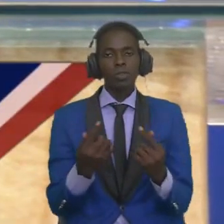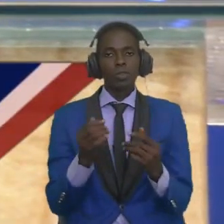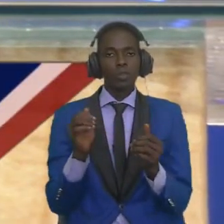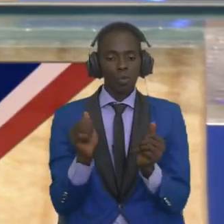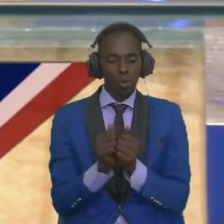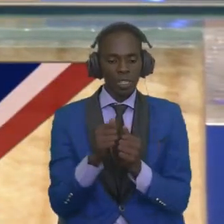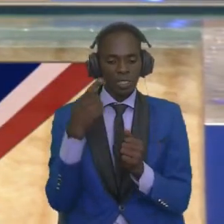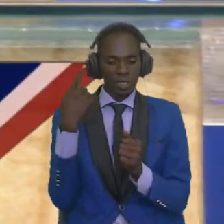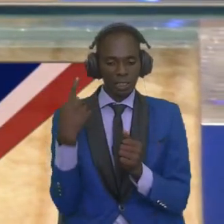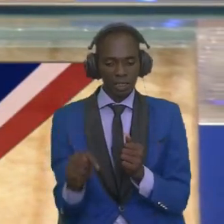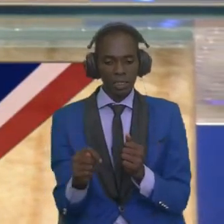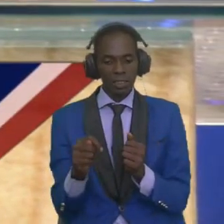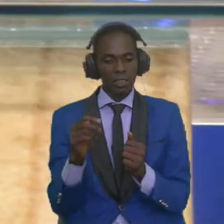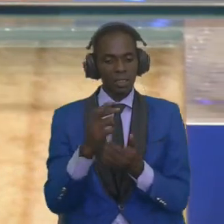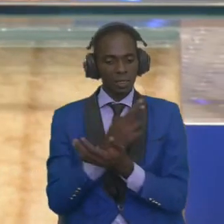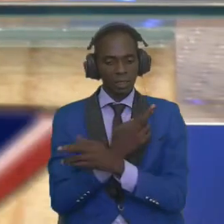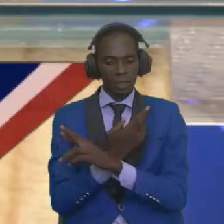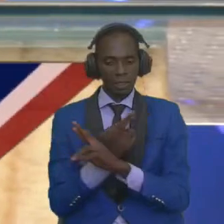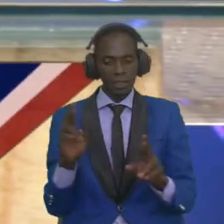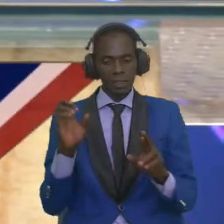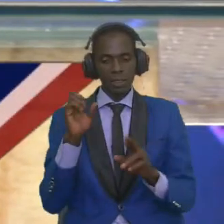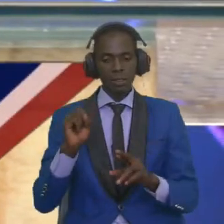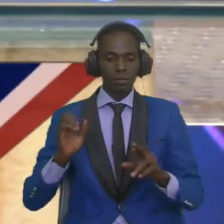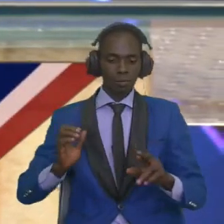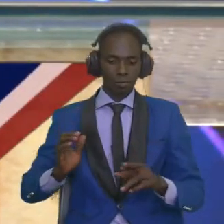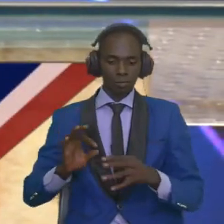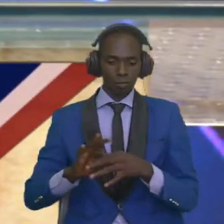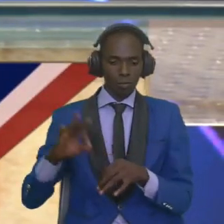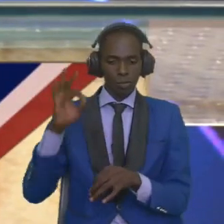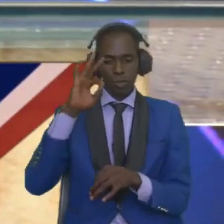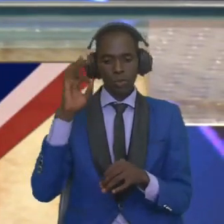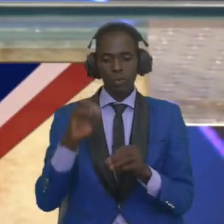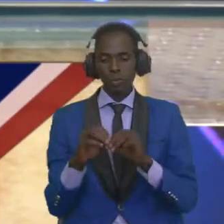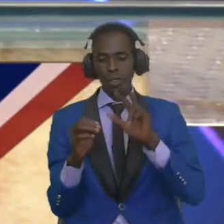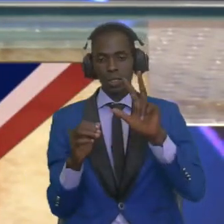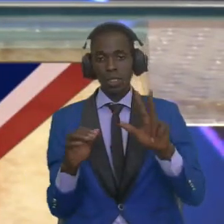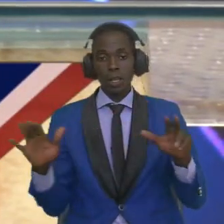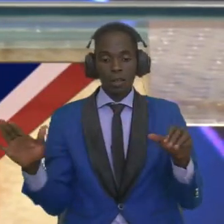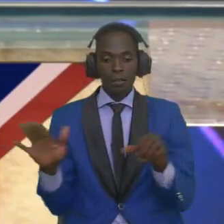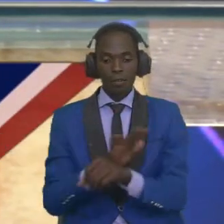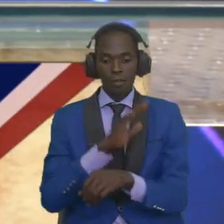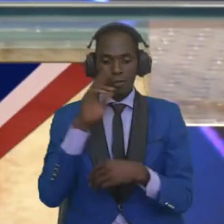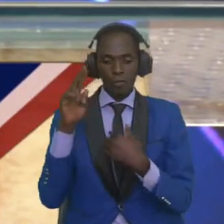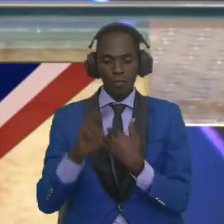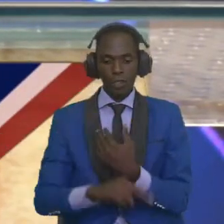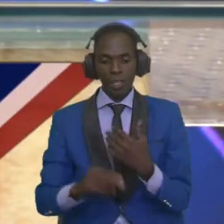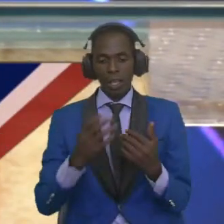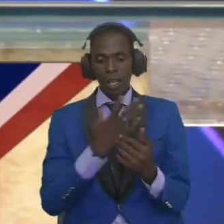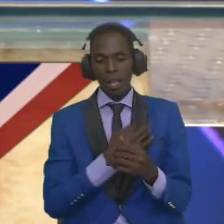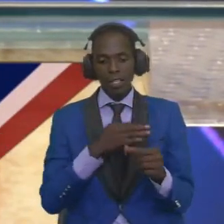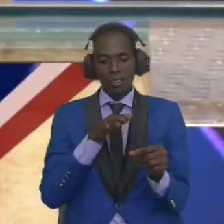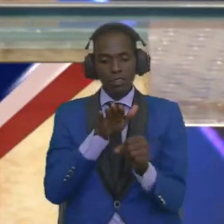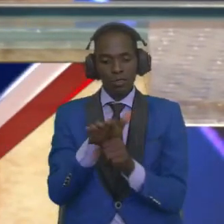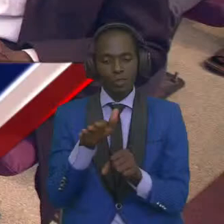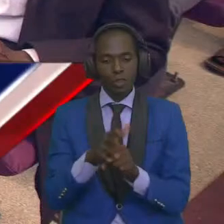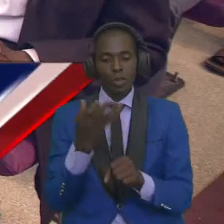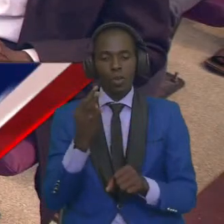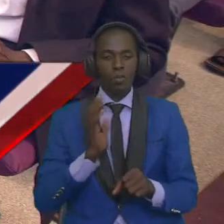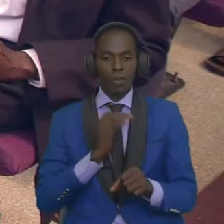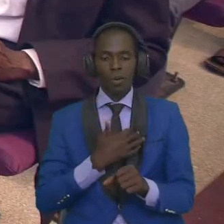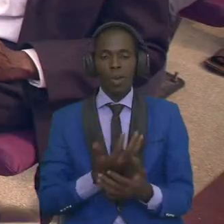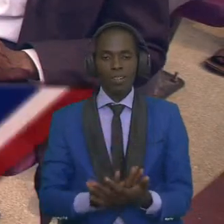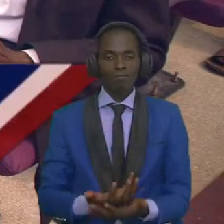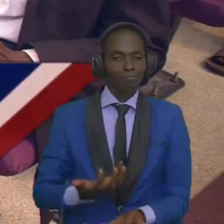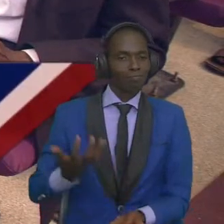soul. Number three, the fullness and sufficiency of our rich Savior. Look at number one.